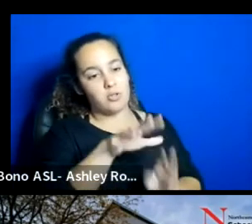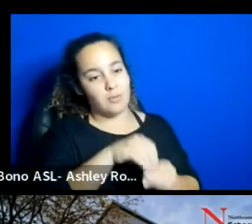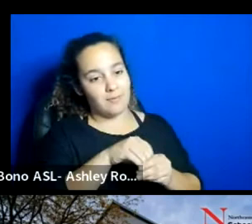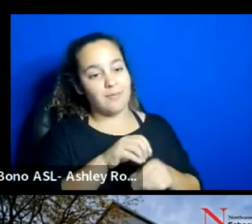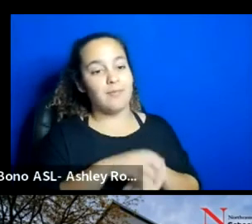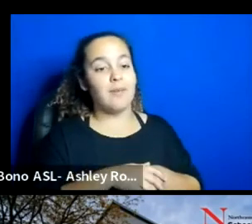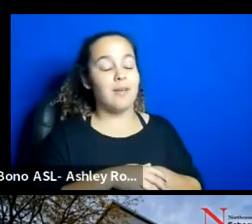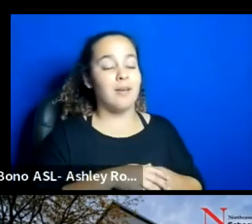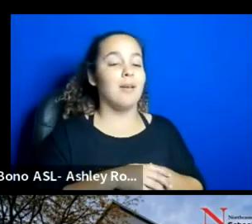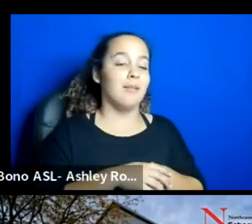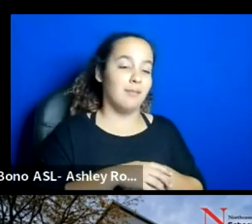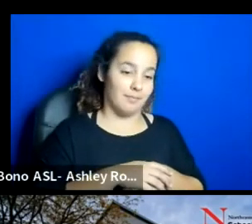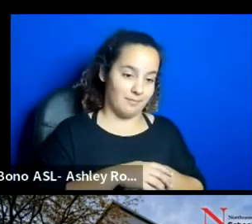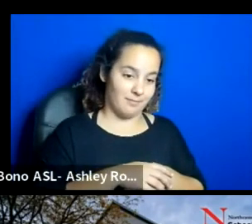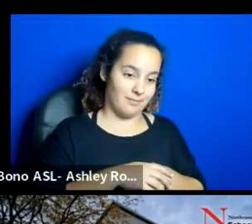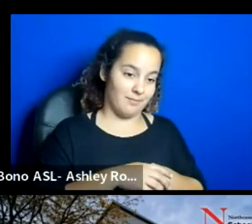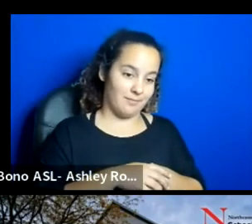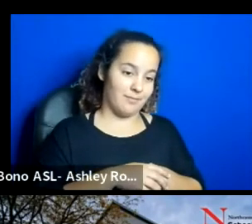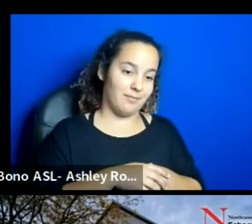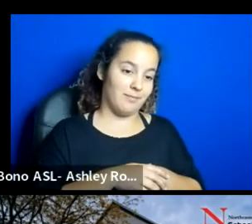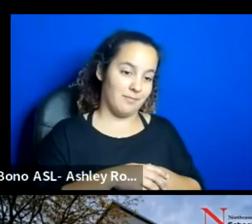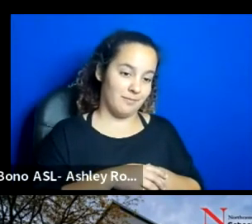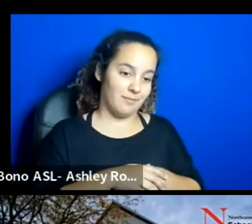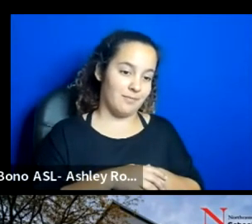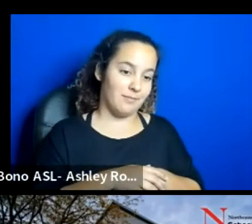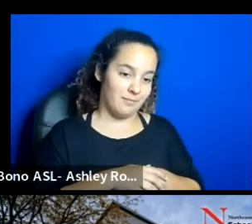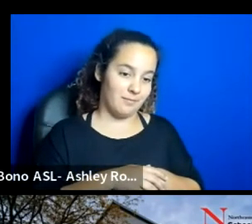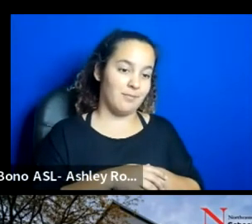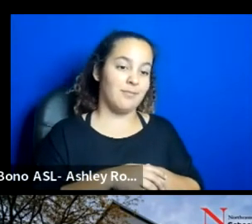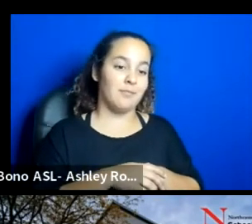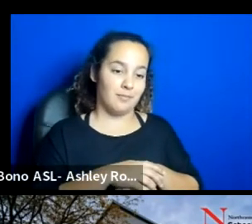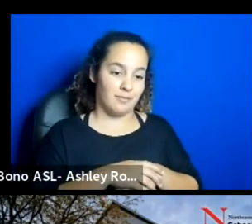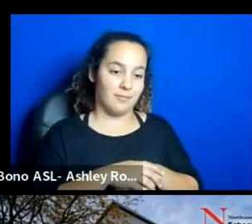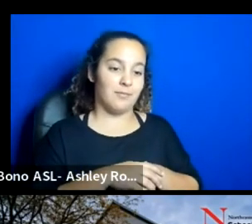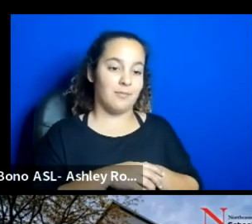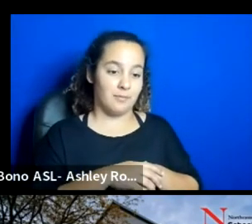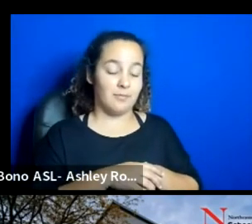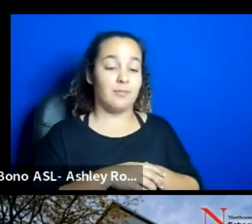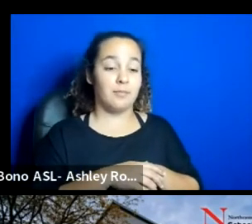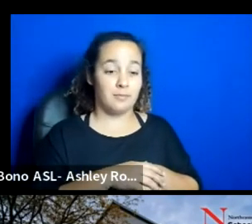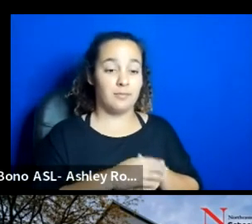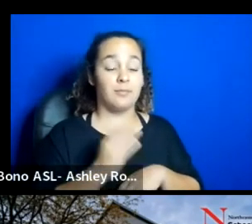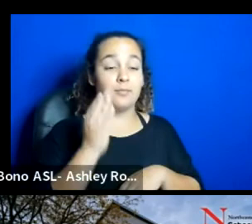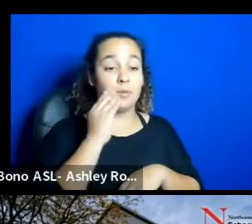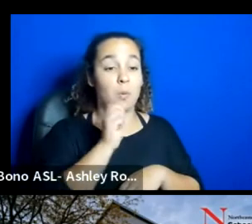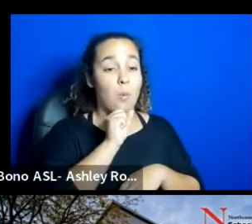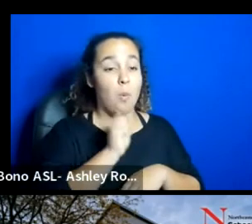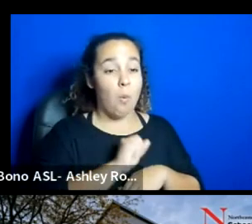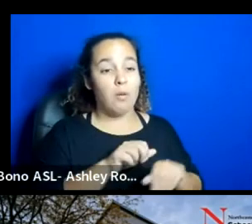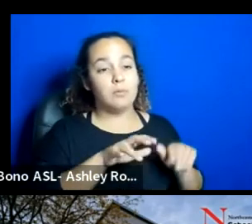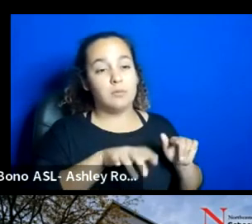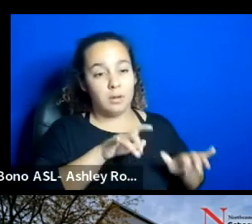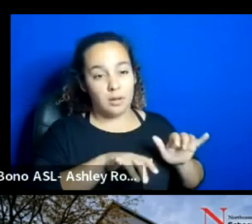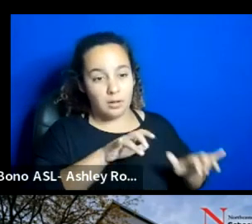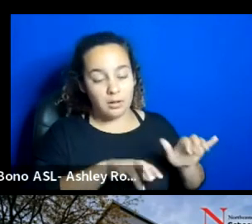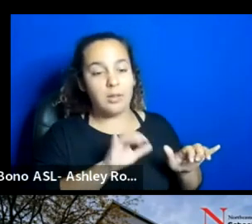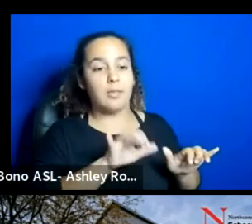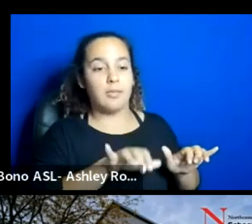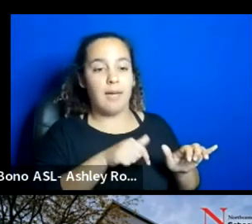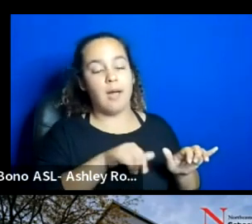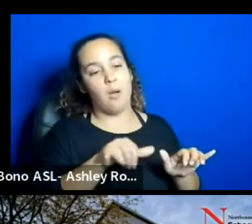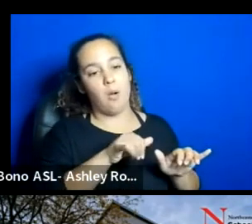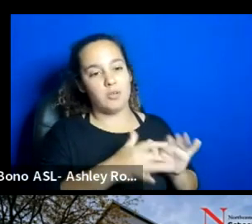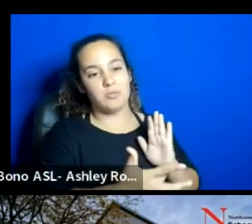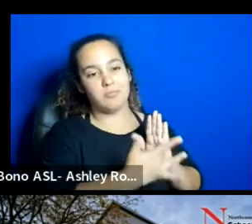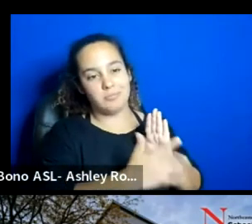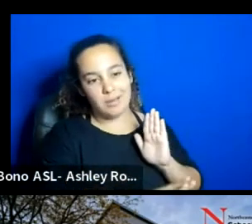mentioned incidentally in the book. And there are three: typewriters, cable, and films. It is true that there are some